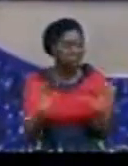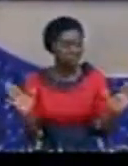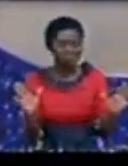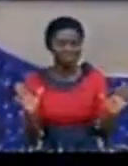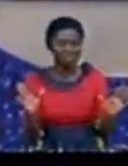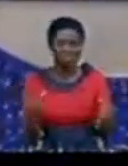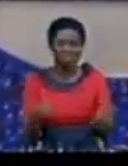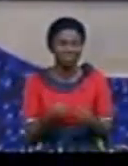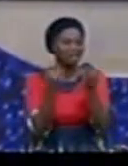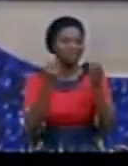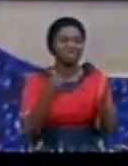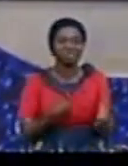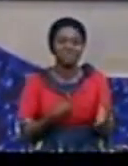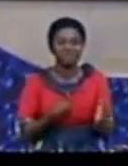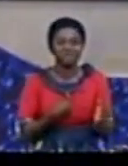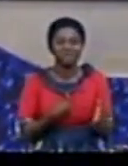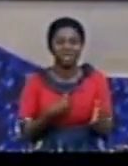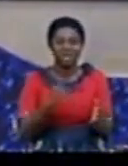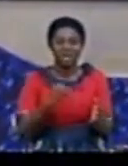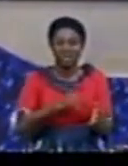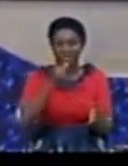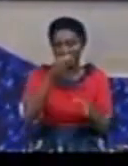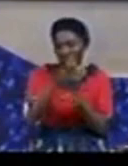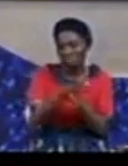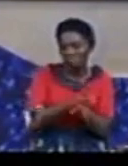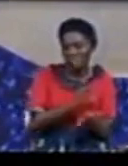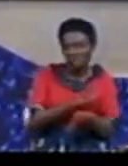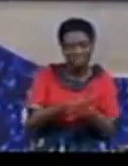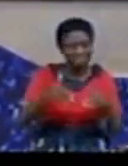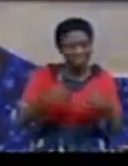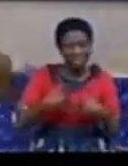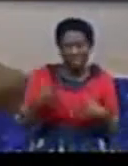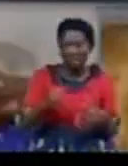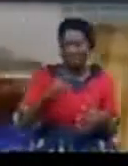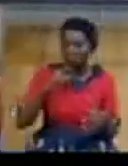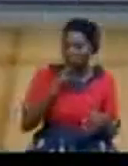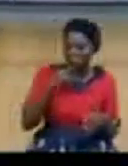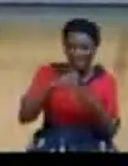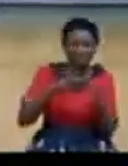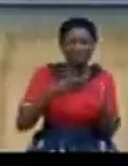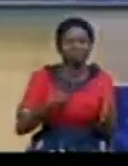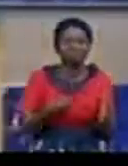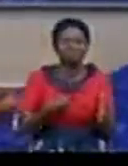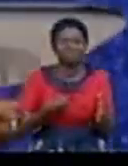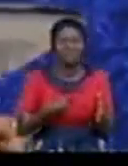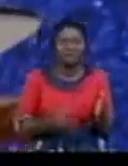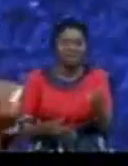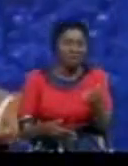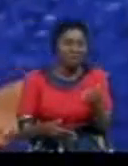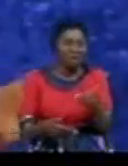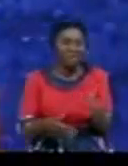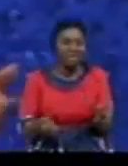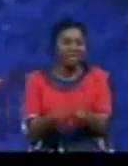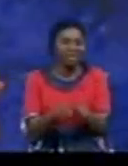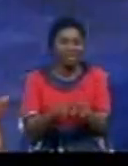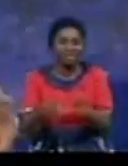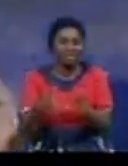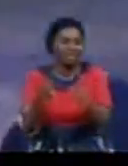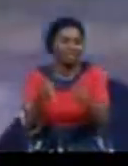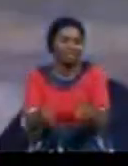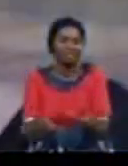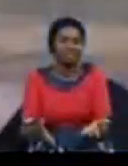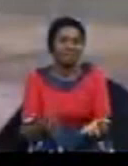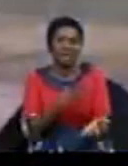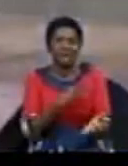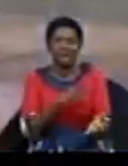any fire, any passion, any zeal in me. And then it looks impossible for me to be able